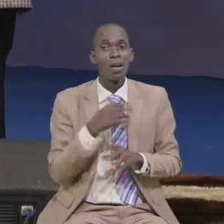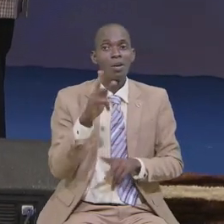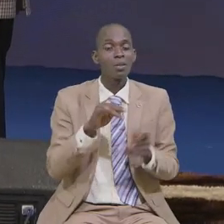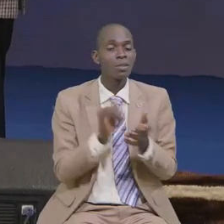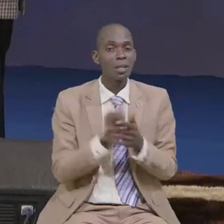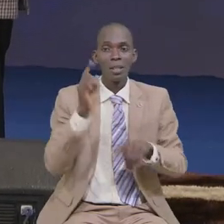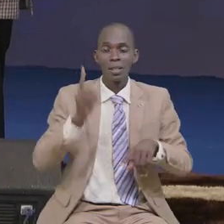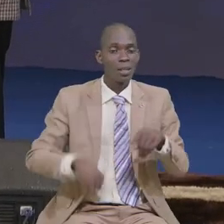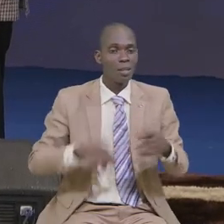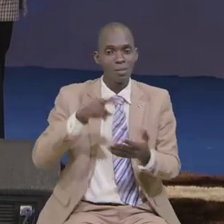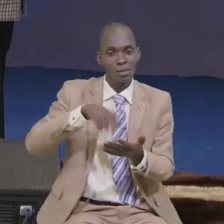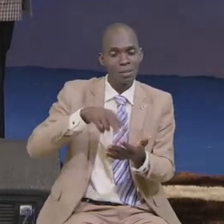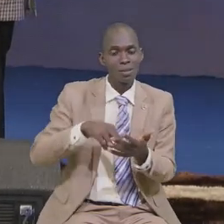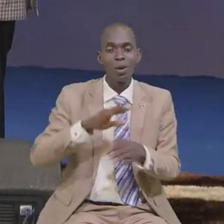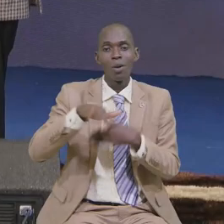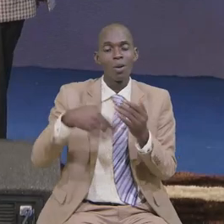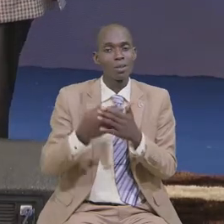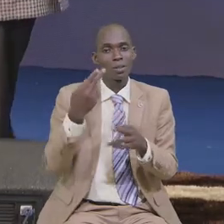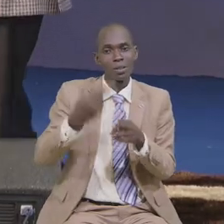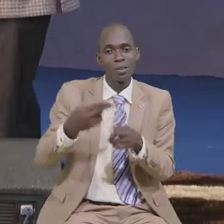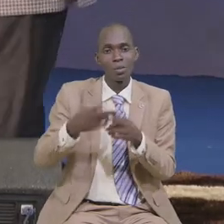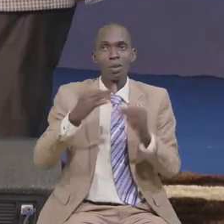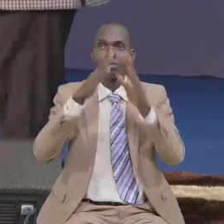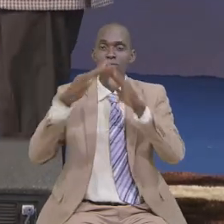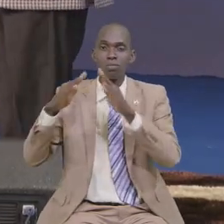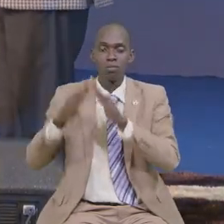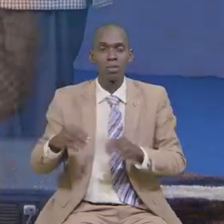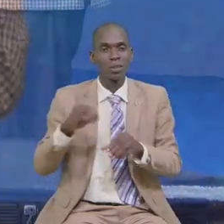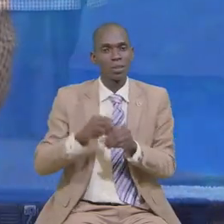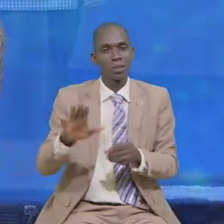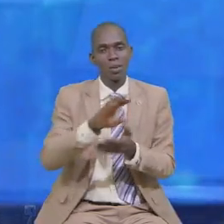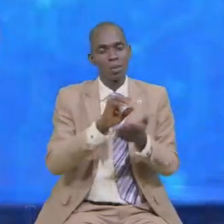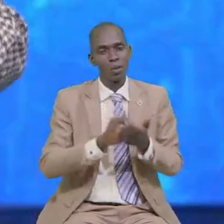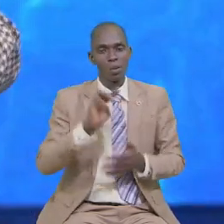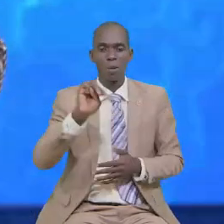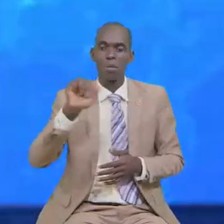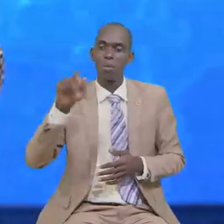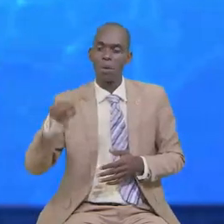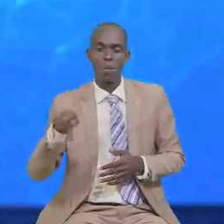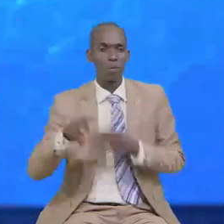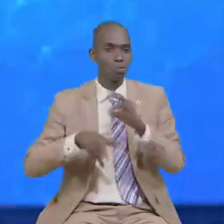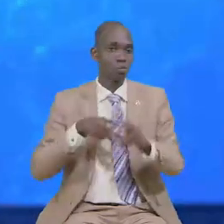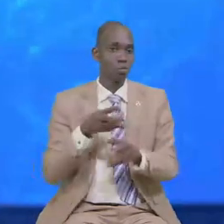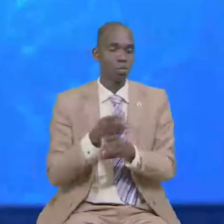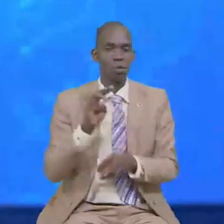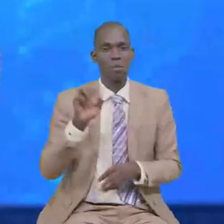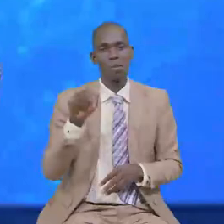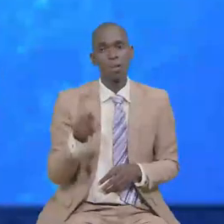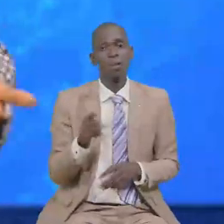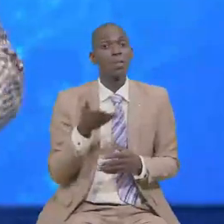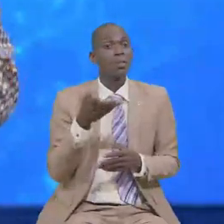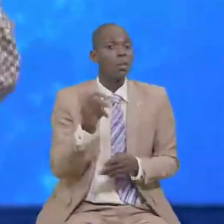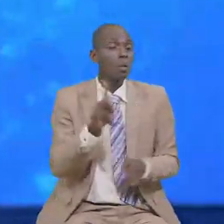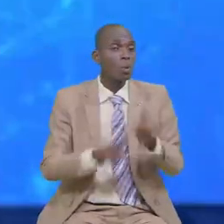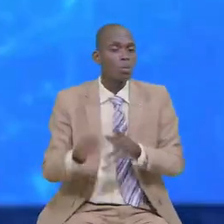towns on the map. There are people that only know the name of